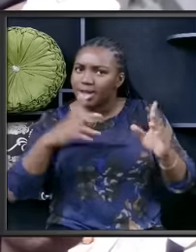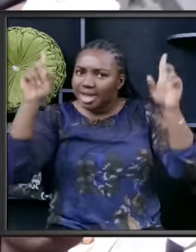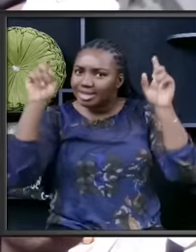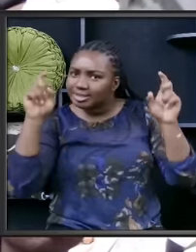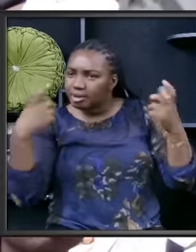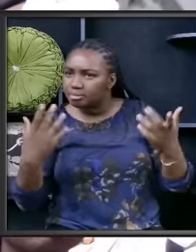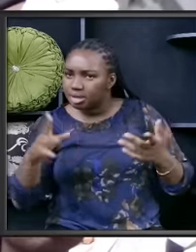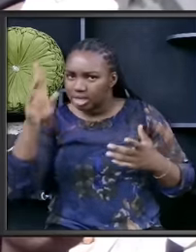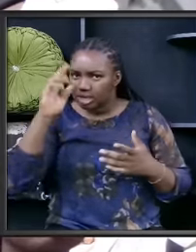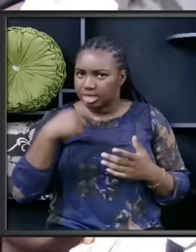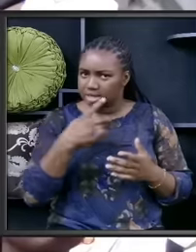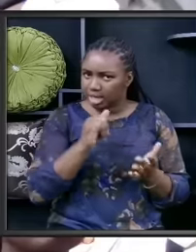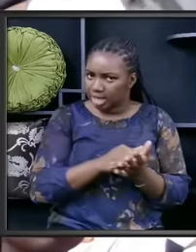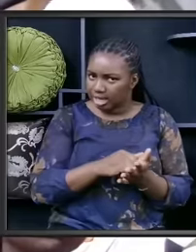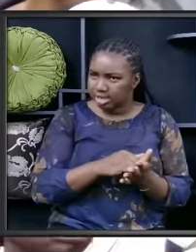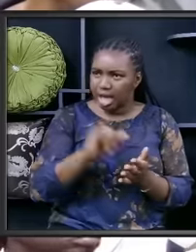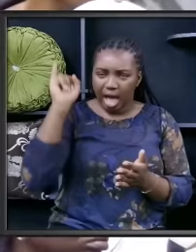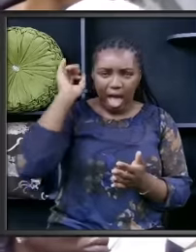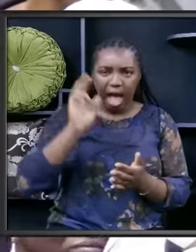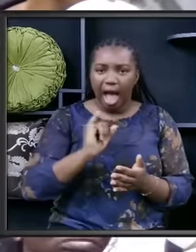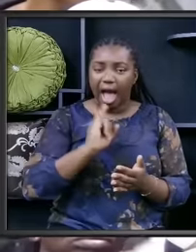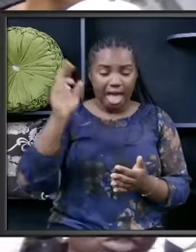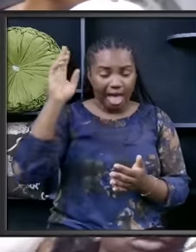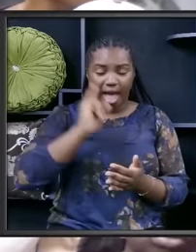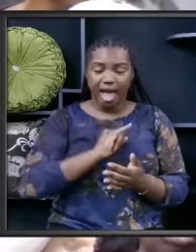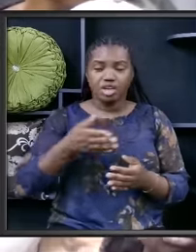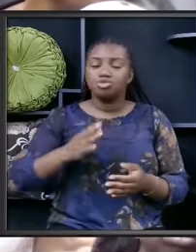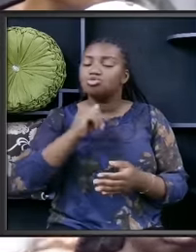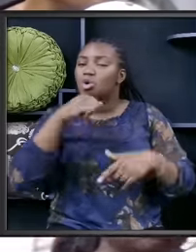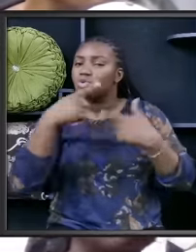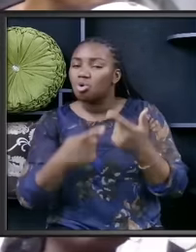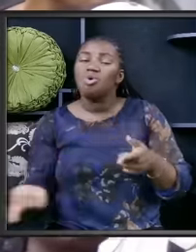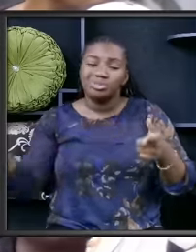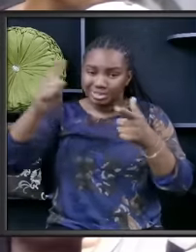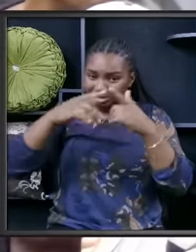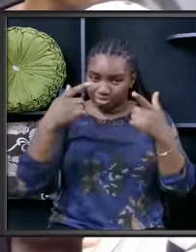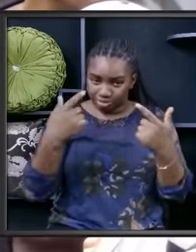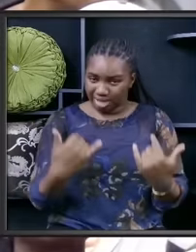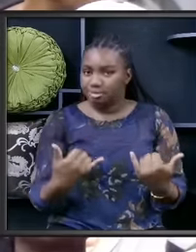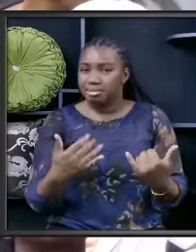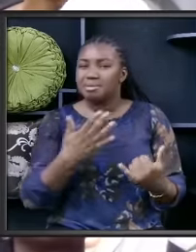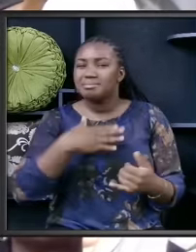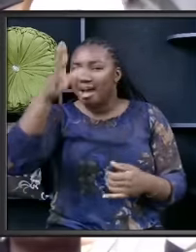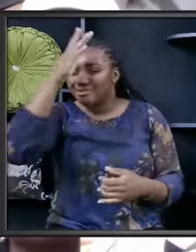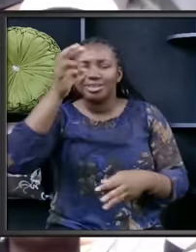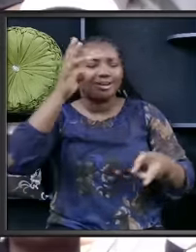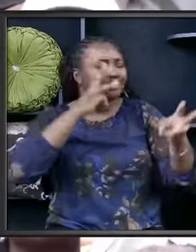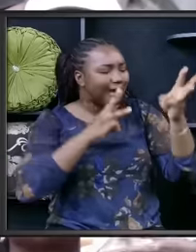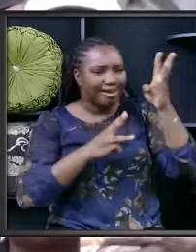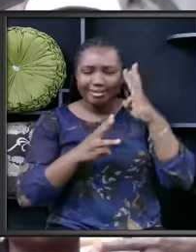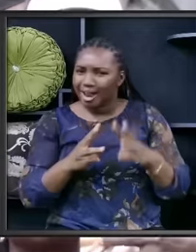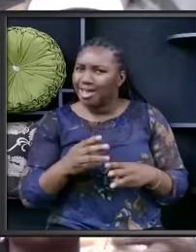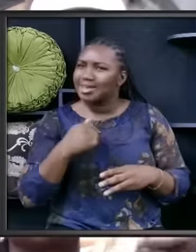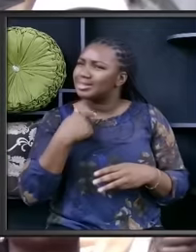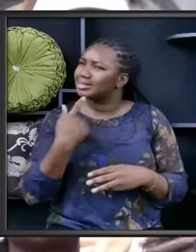lecturers go chase me. Till today, I don't do that. My father cry. My father tell and